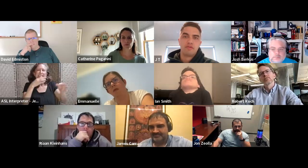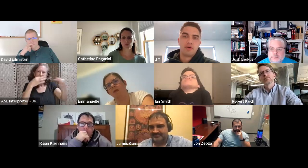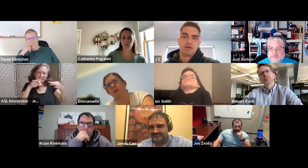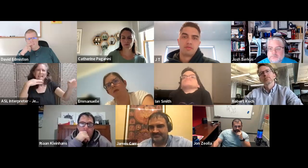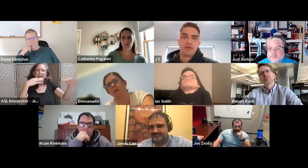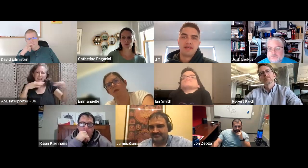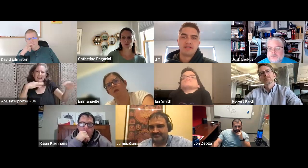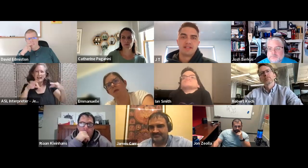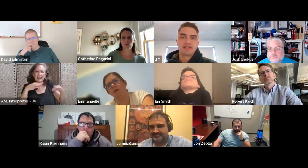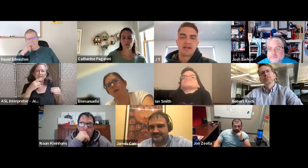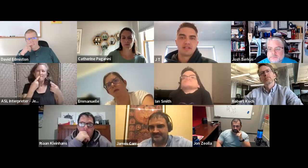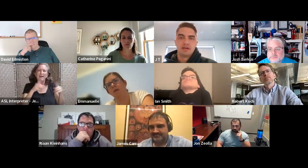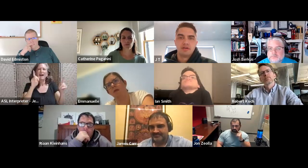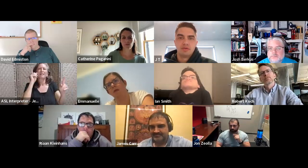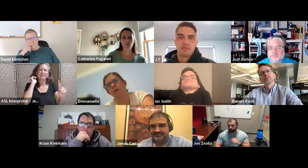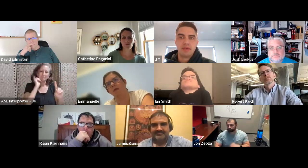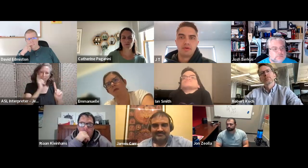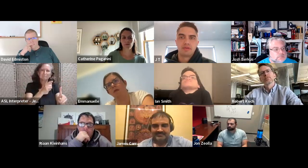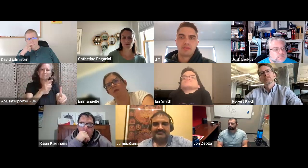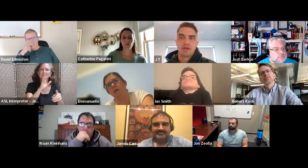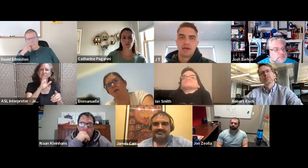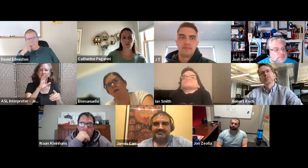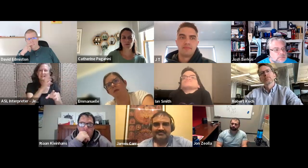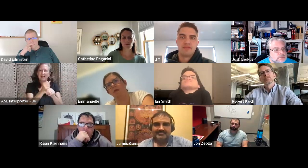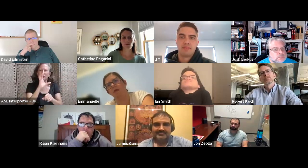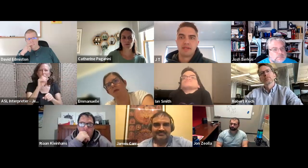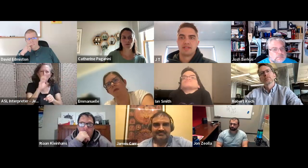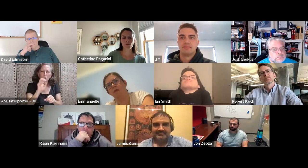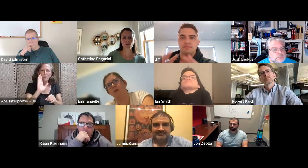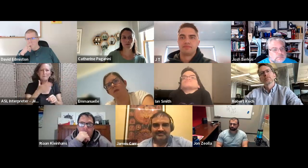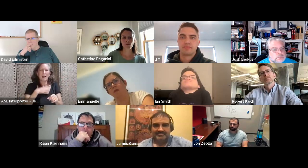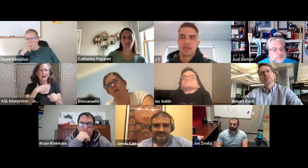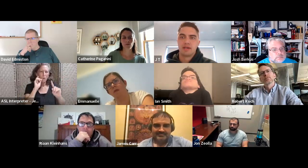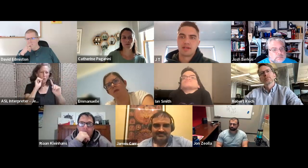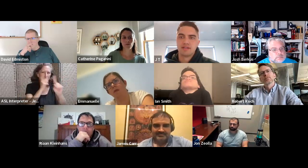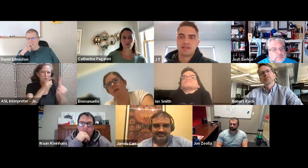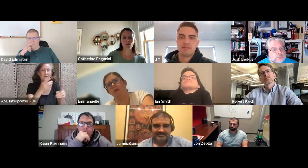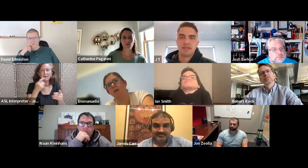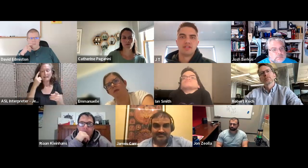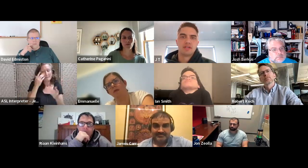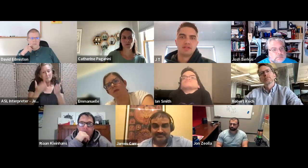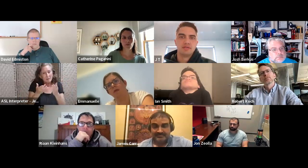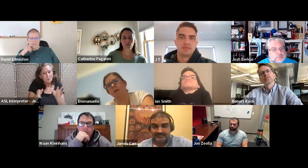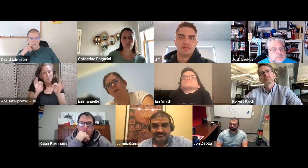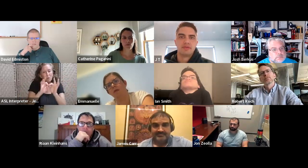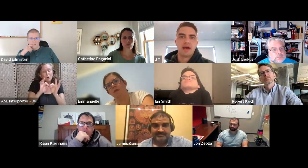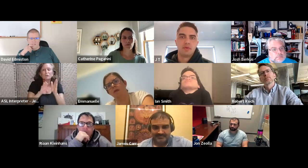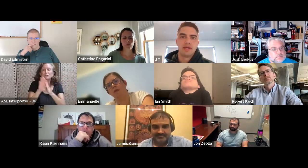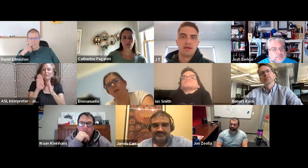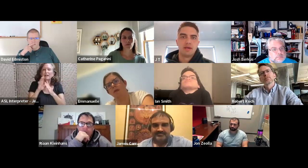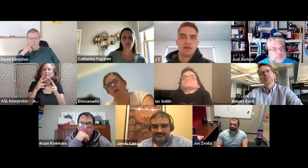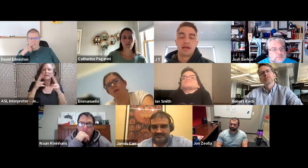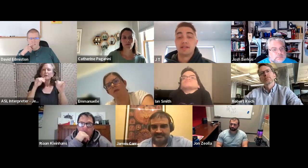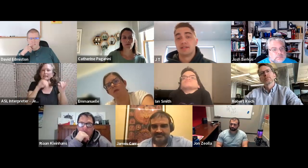to the core of what we needed to discuss. So would it be worth developing some consistent messaging in terms of how